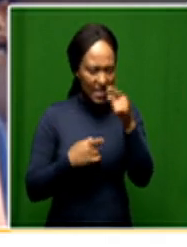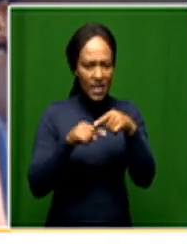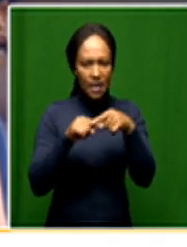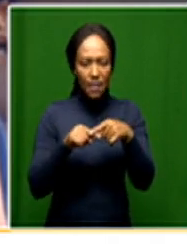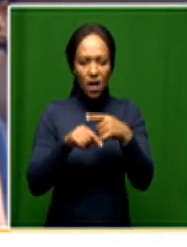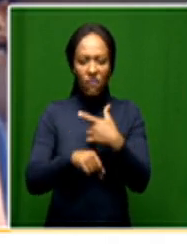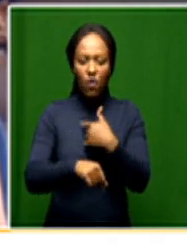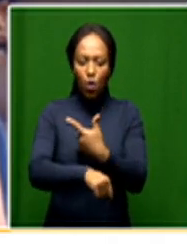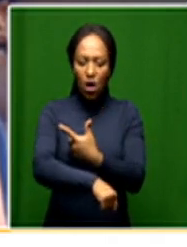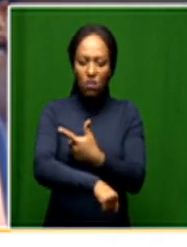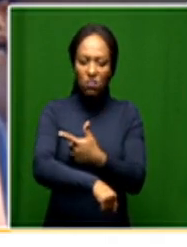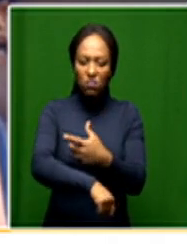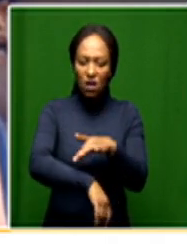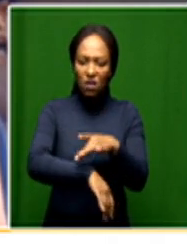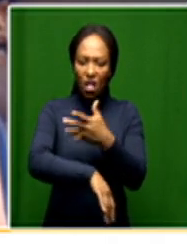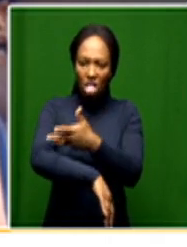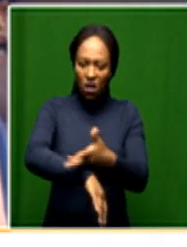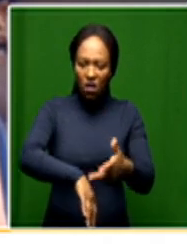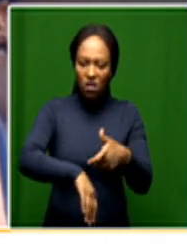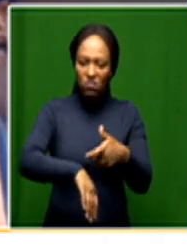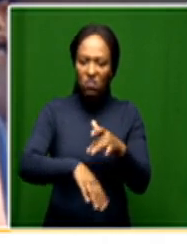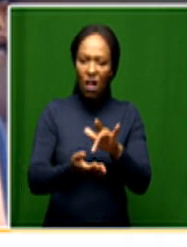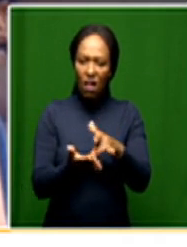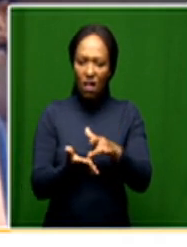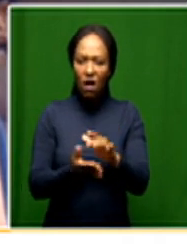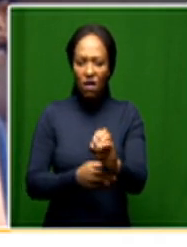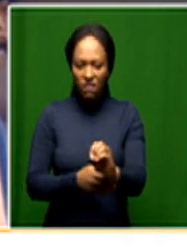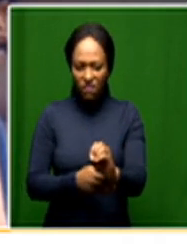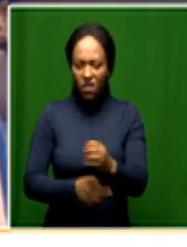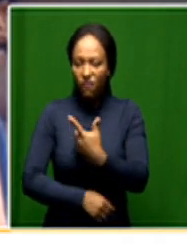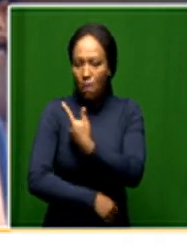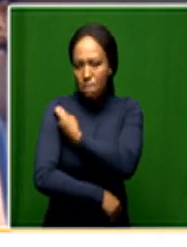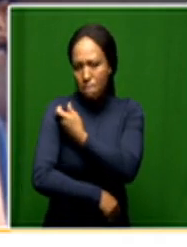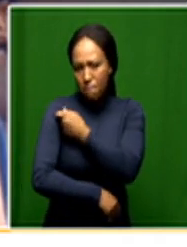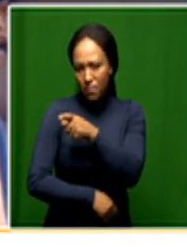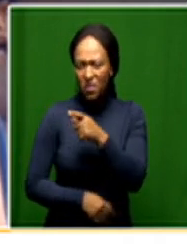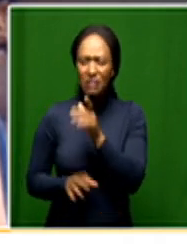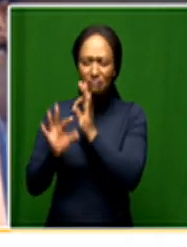on serology. Please, can you explain that to us? Perhaps maybe you can put that in a simpler term.